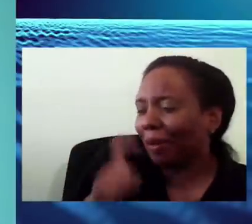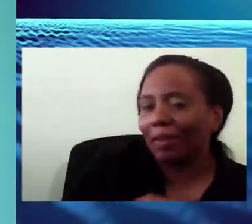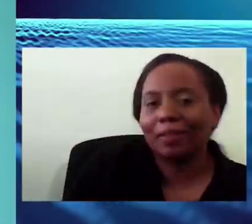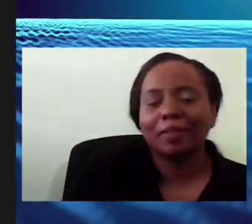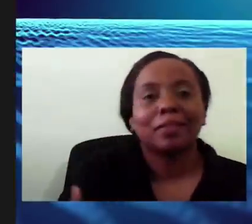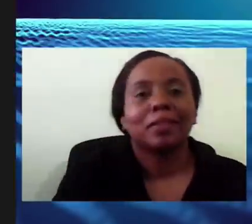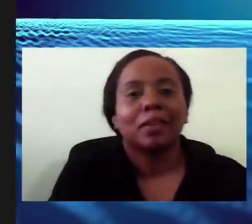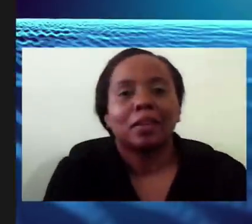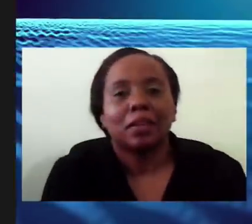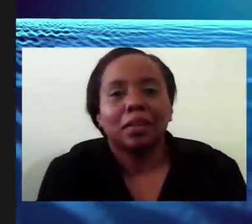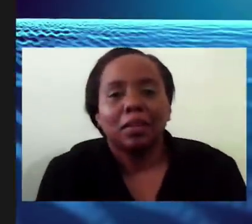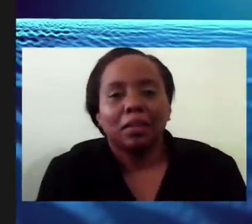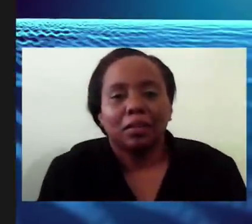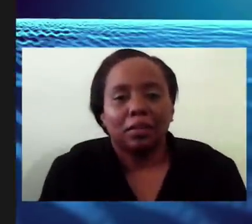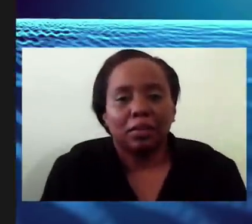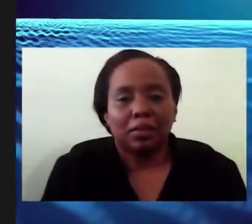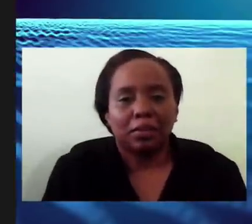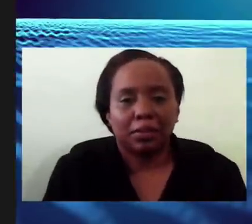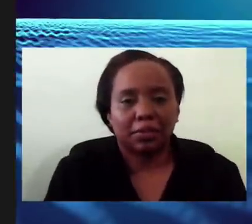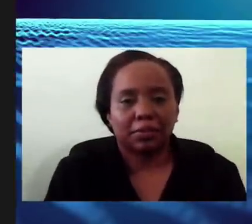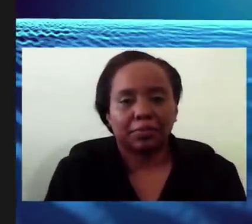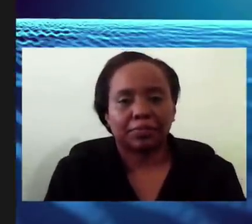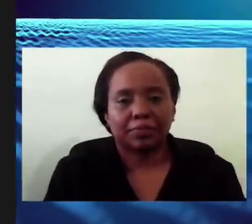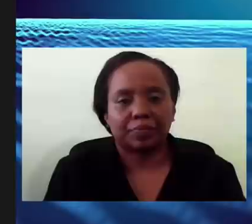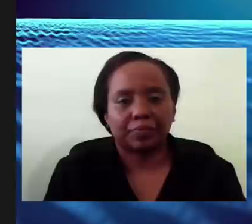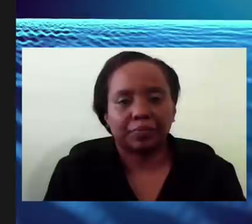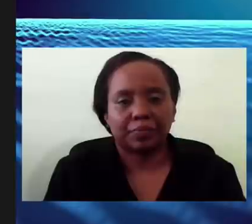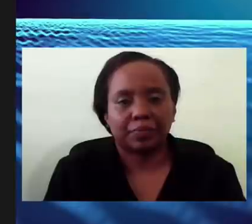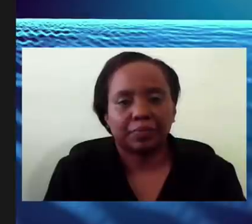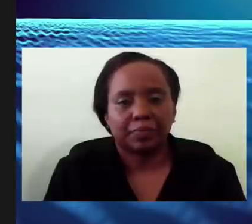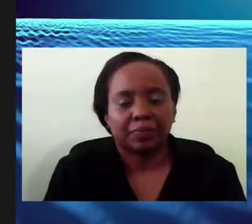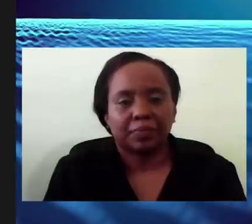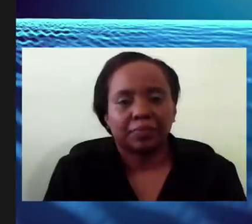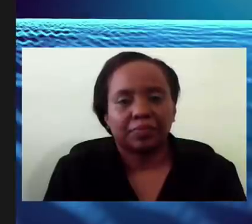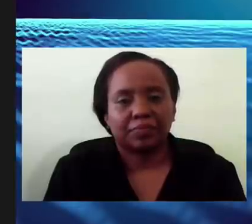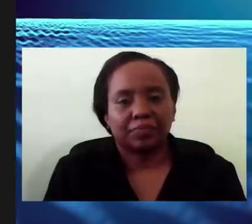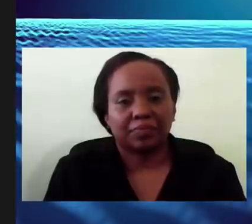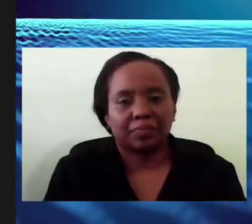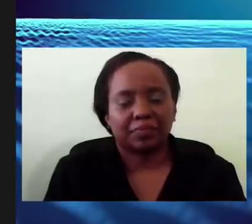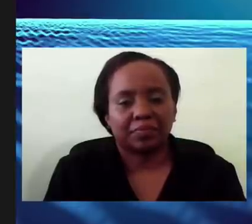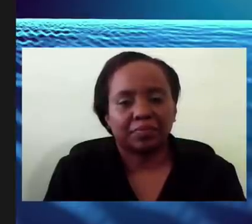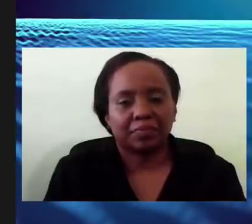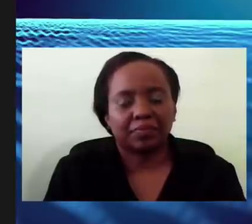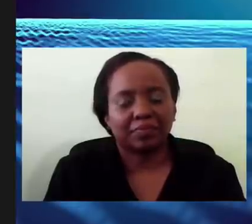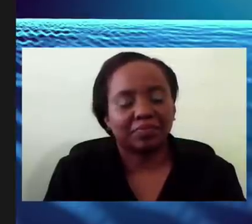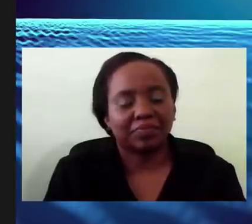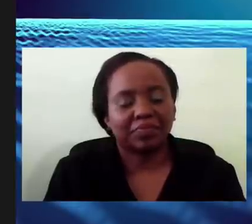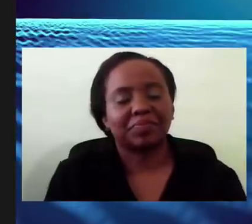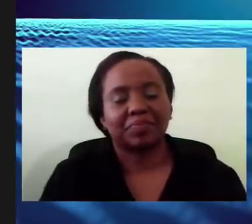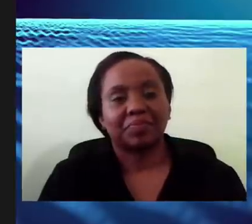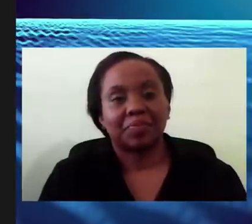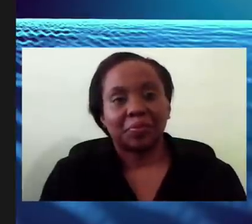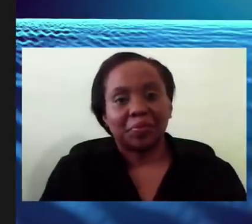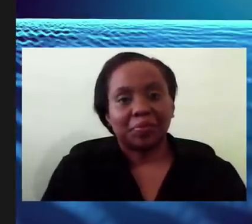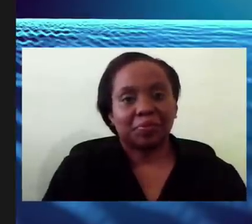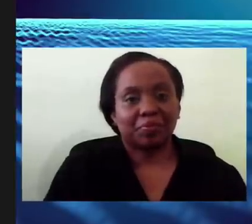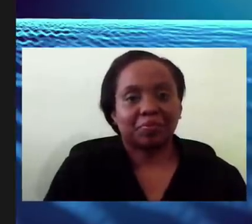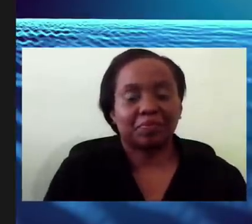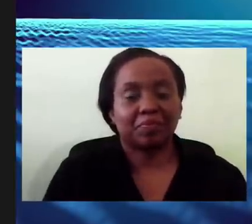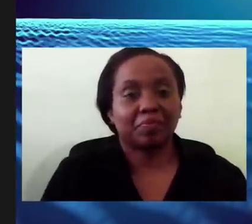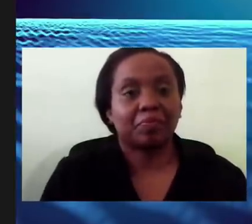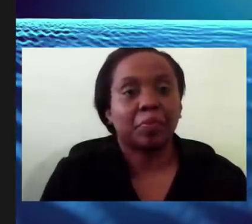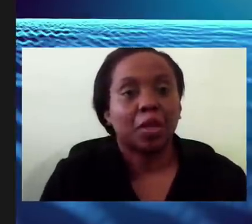Cummins, in light of all that is going on, the Grantley Adams was looking toward move toward a public-private sector